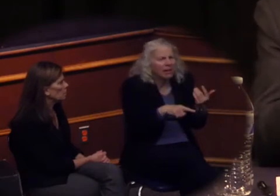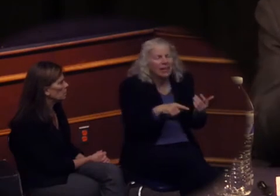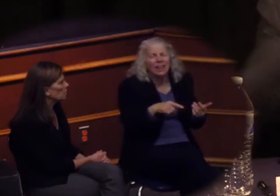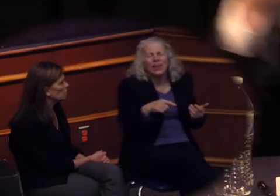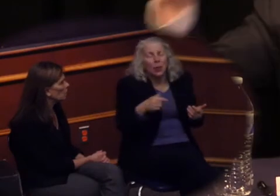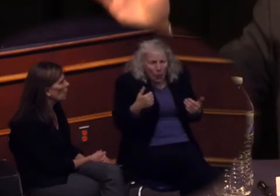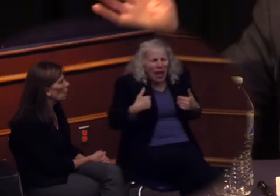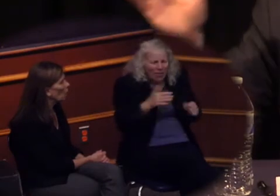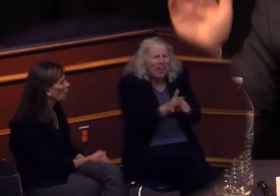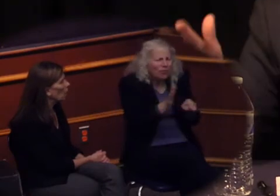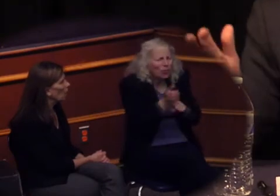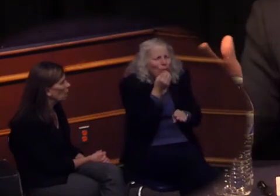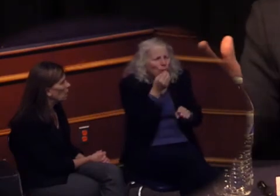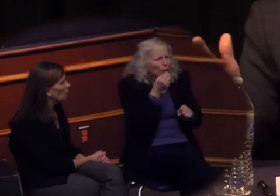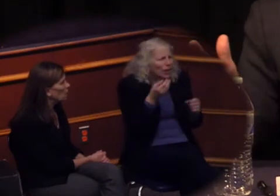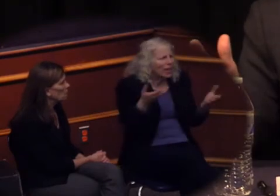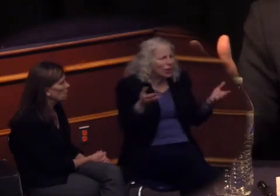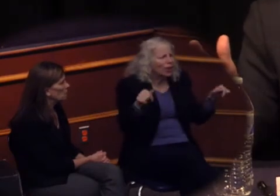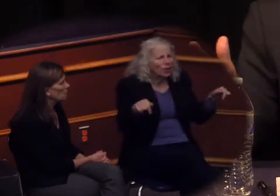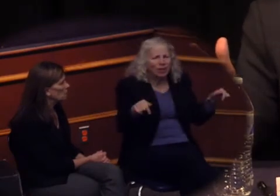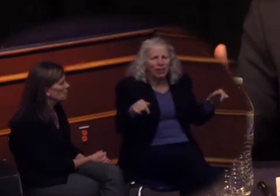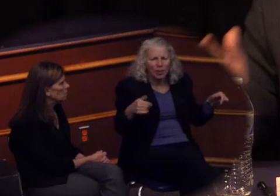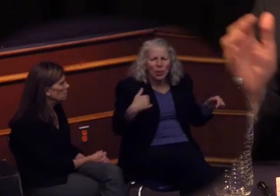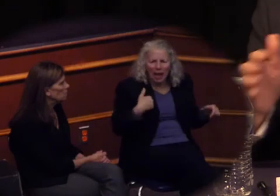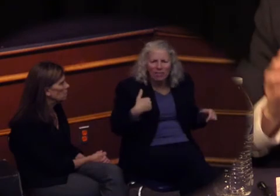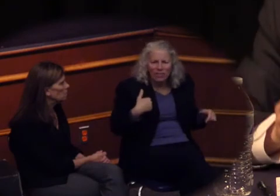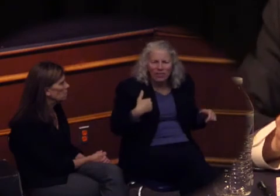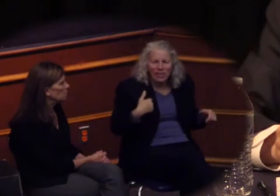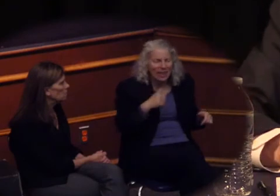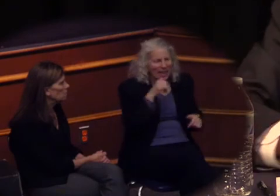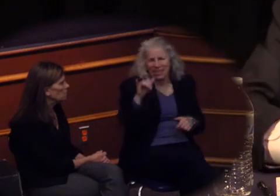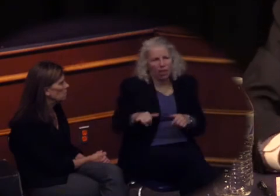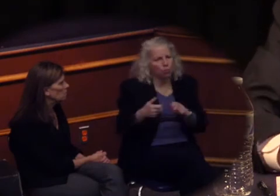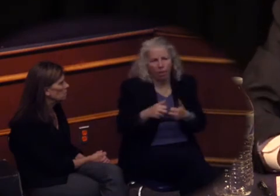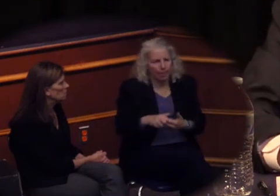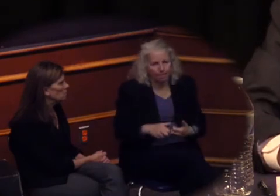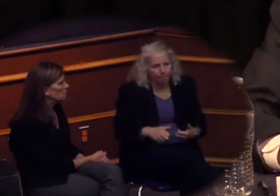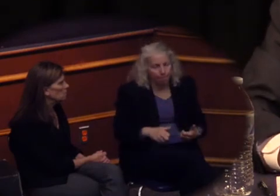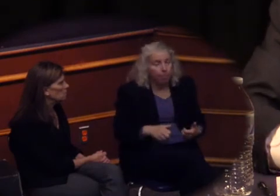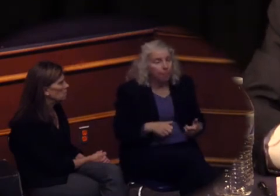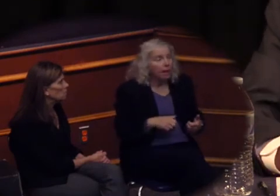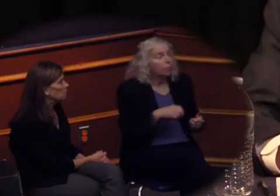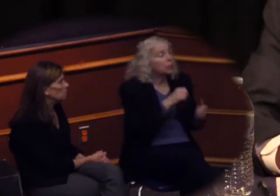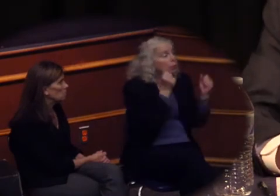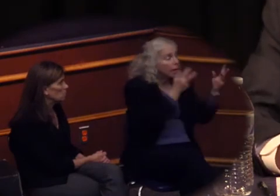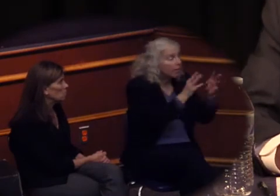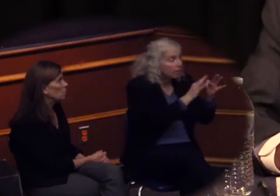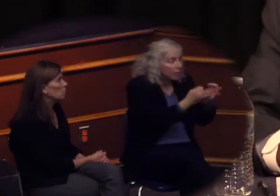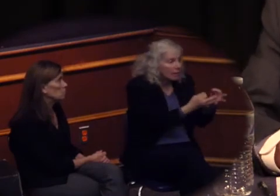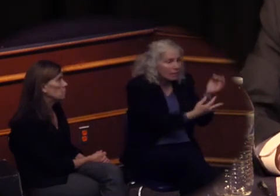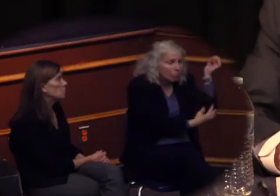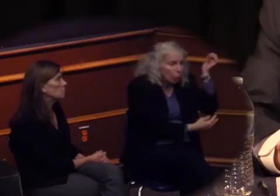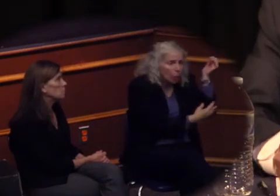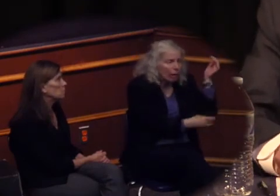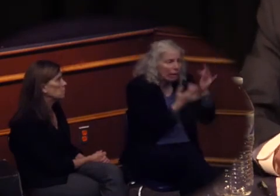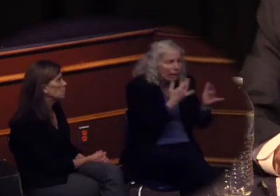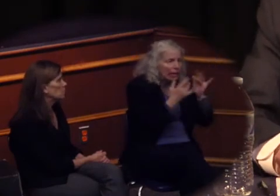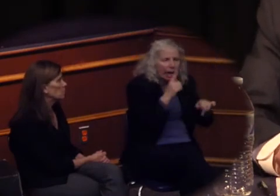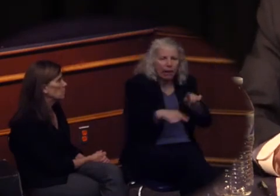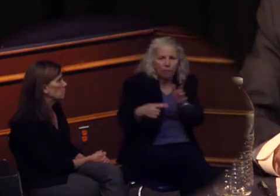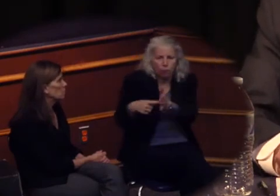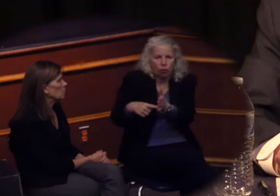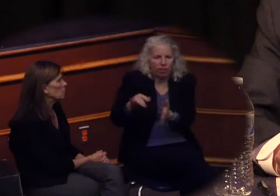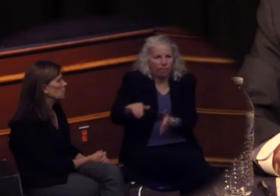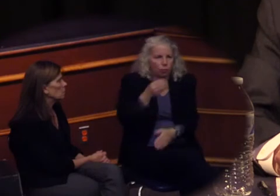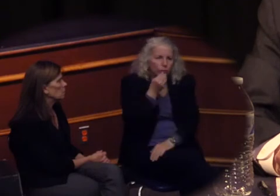We have enough food. The problem is there are too many families who are living in poverty and can't afford it.